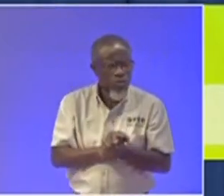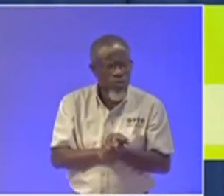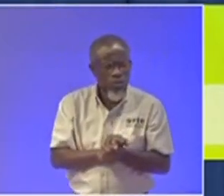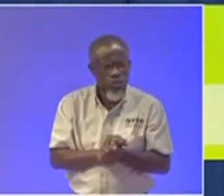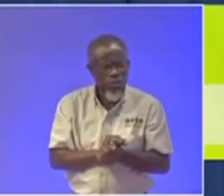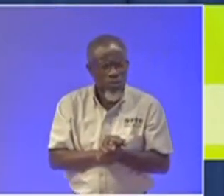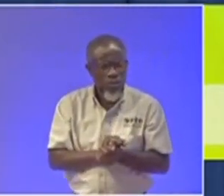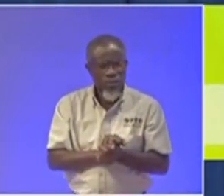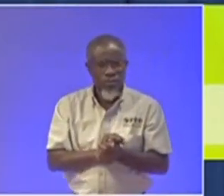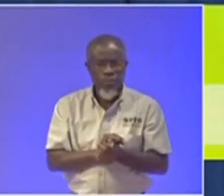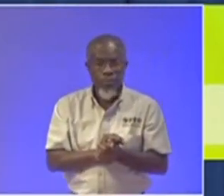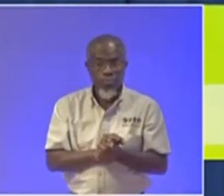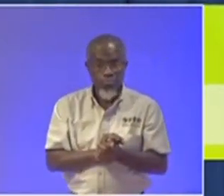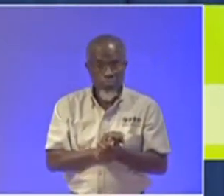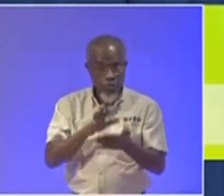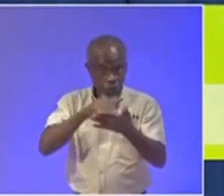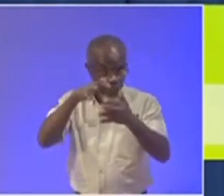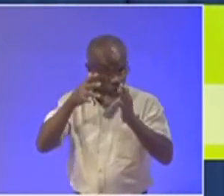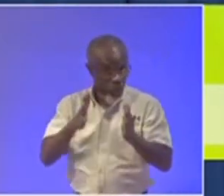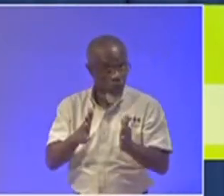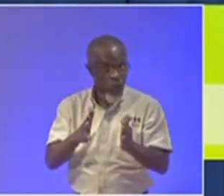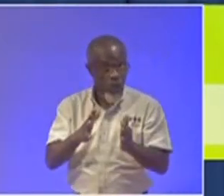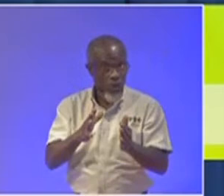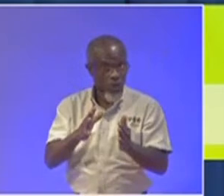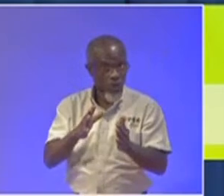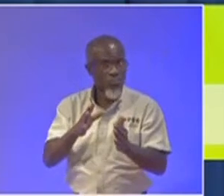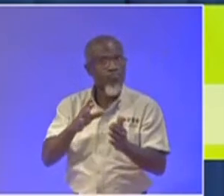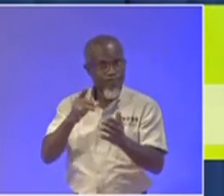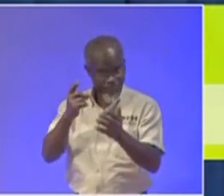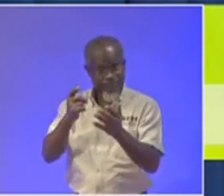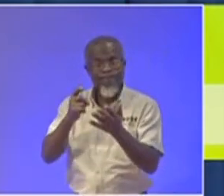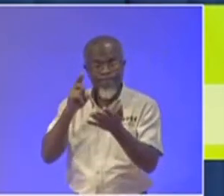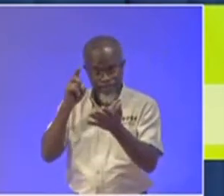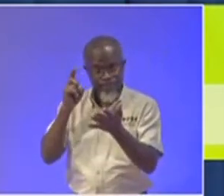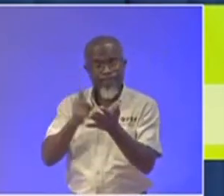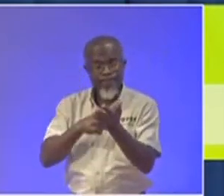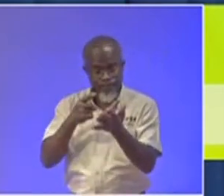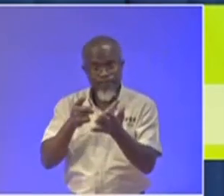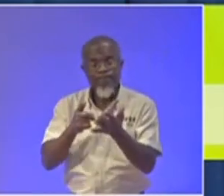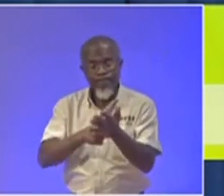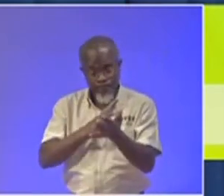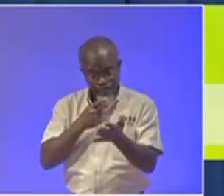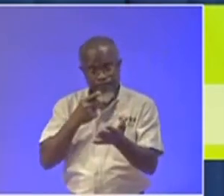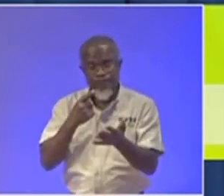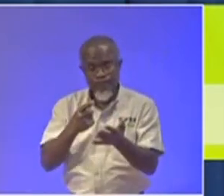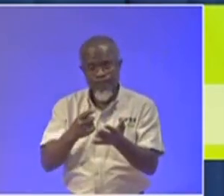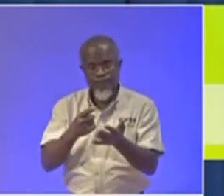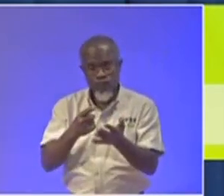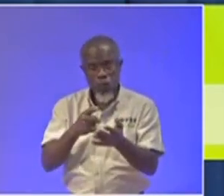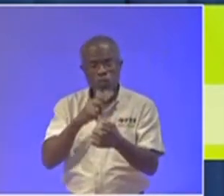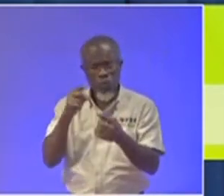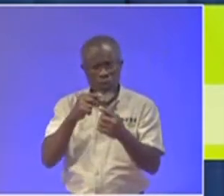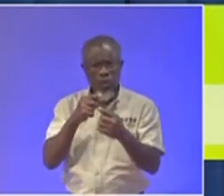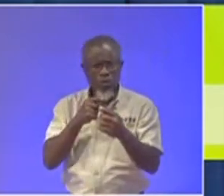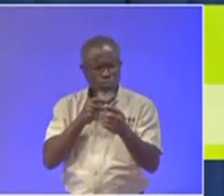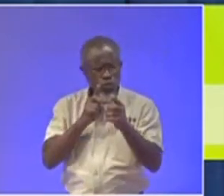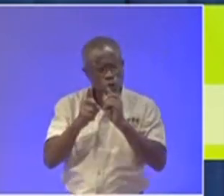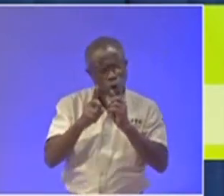Well, students, oftentimes when we used to define student success, we thought of it in terms